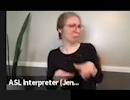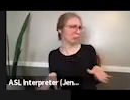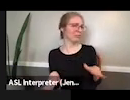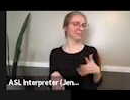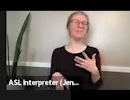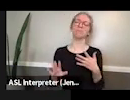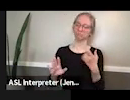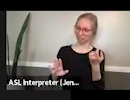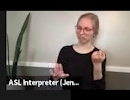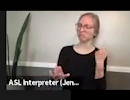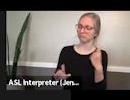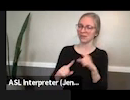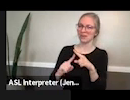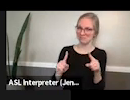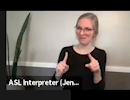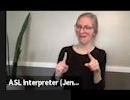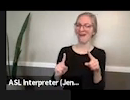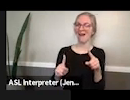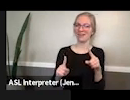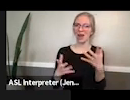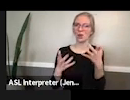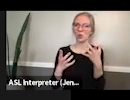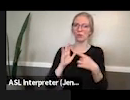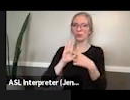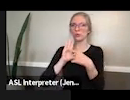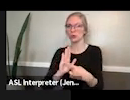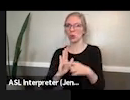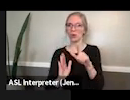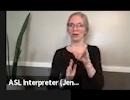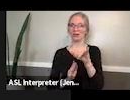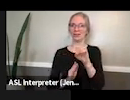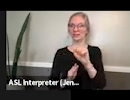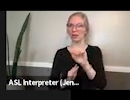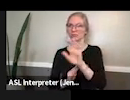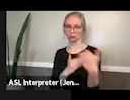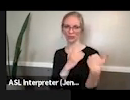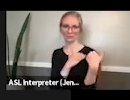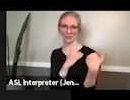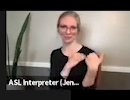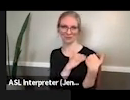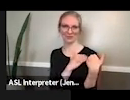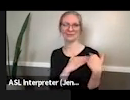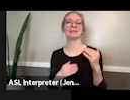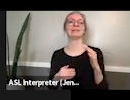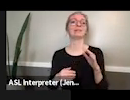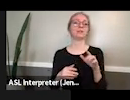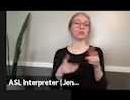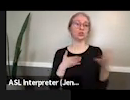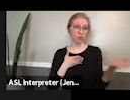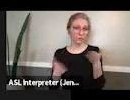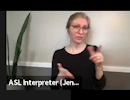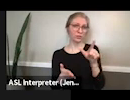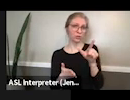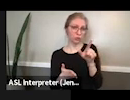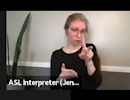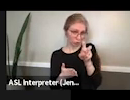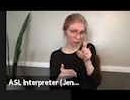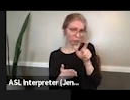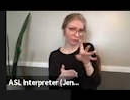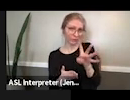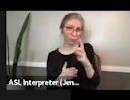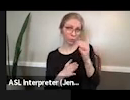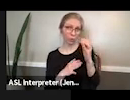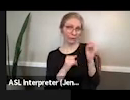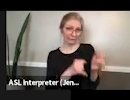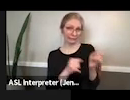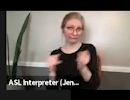what Lisa and her project are charged with doing. They serve 224 individuals. So I ask